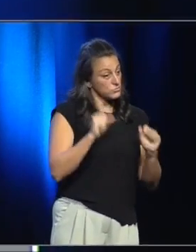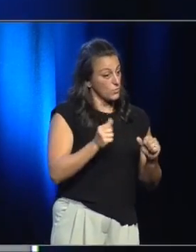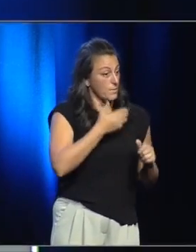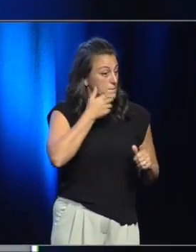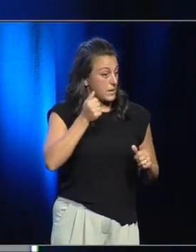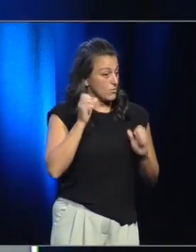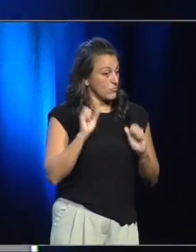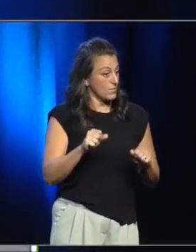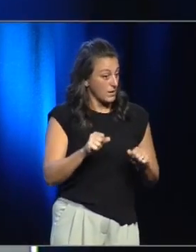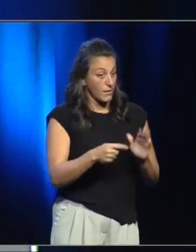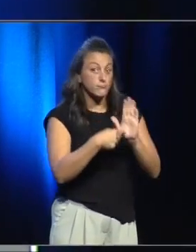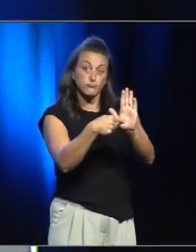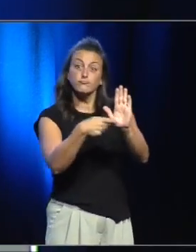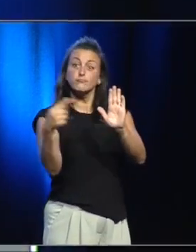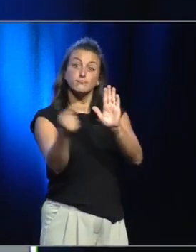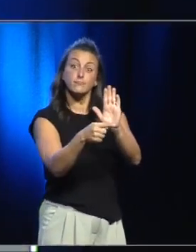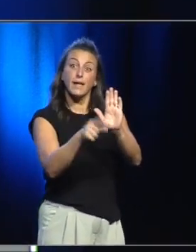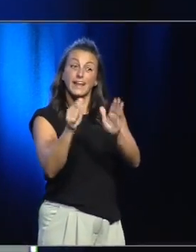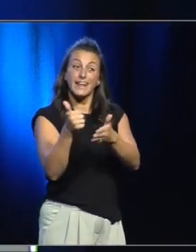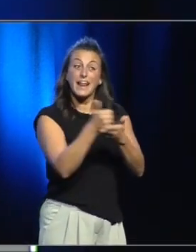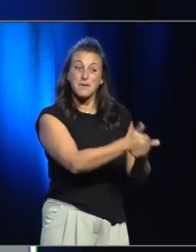out and ask for help.